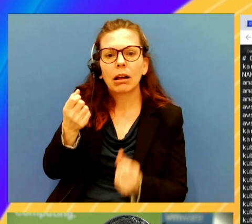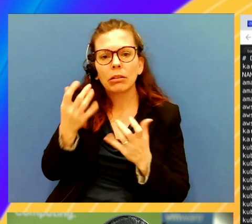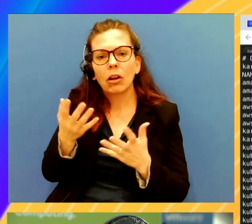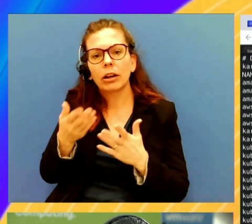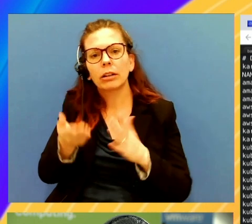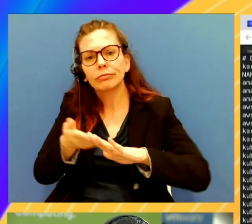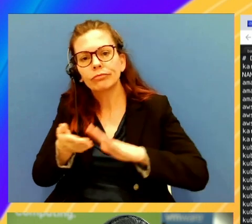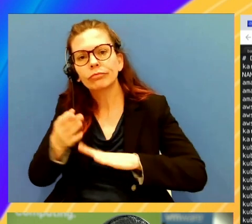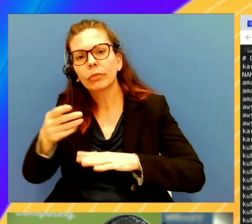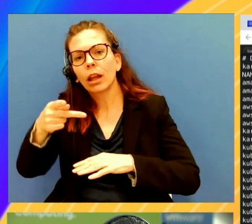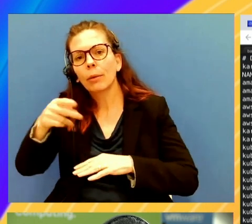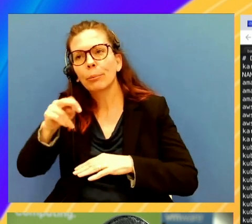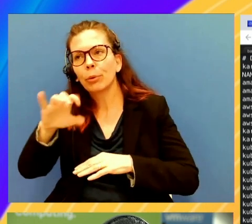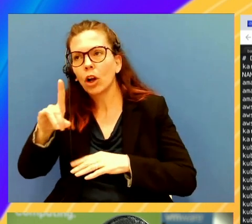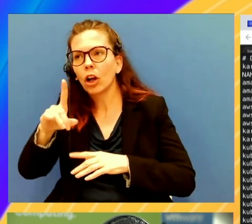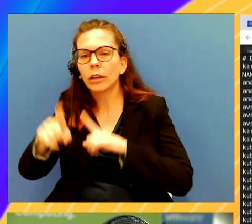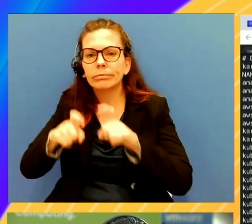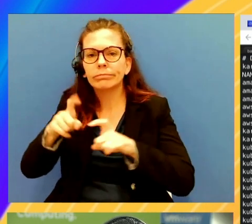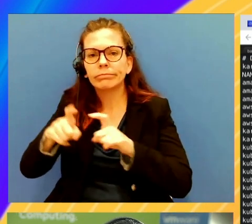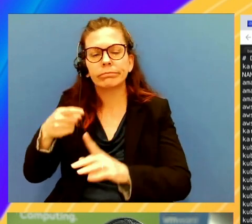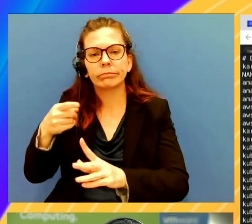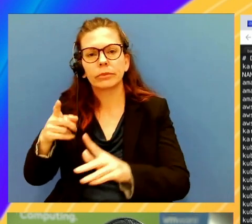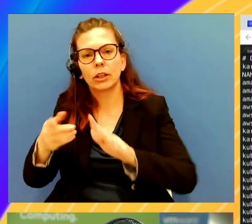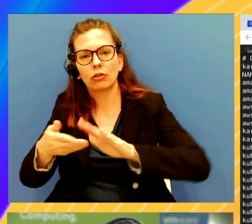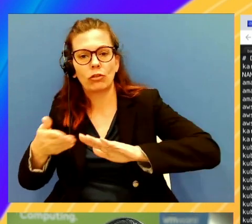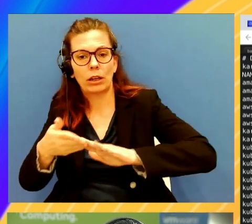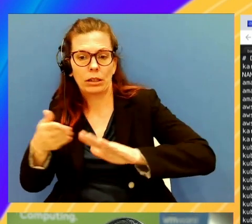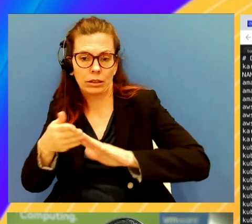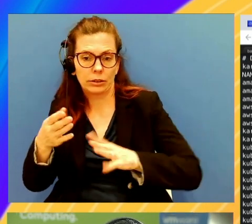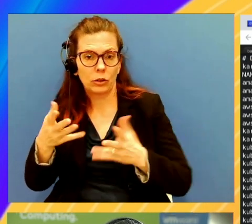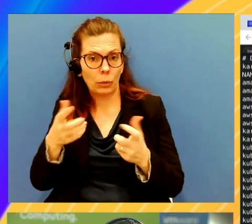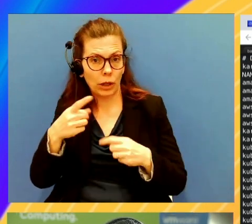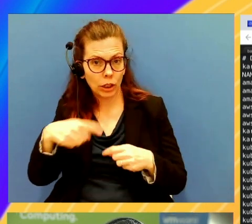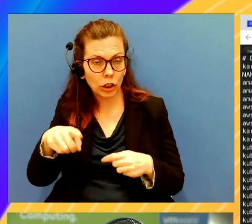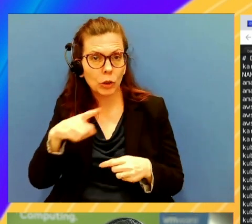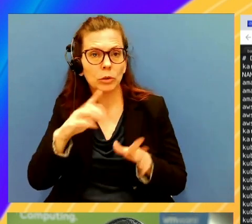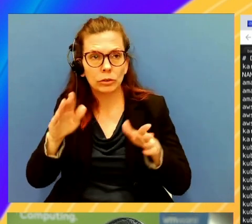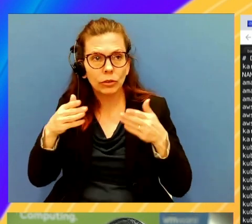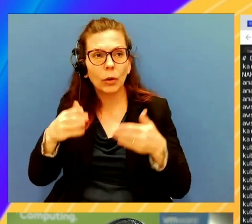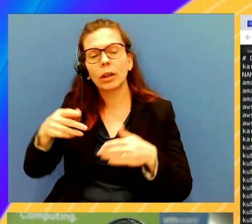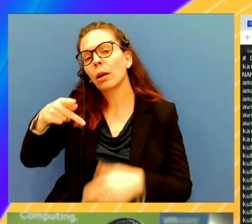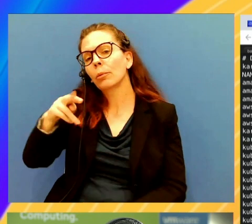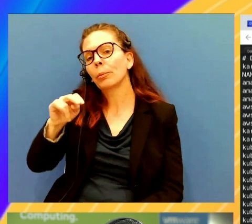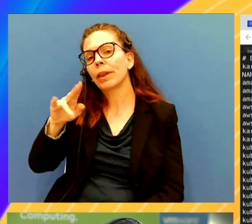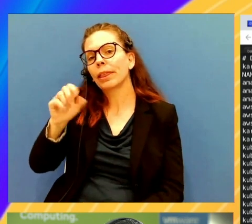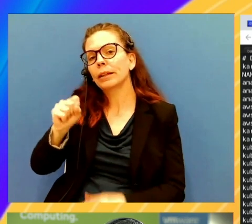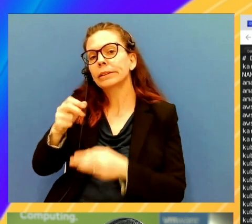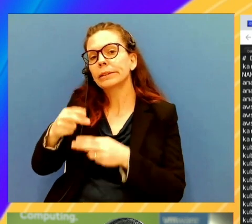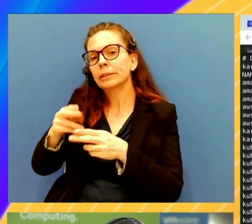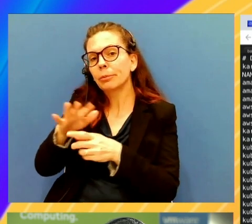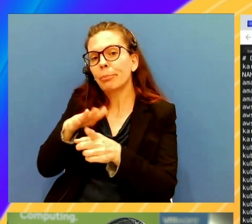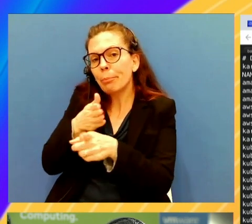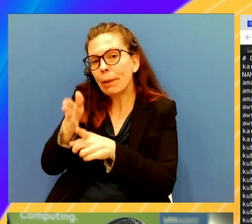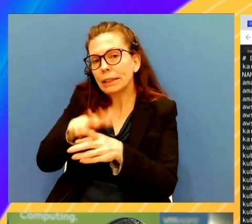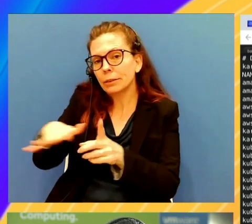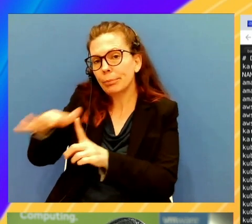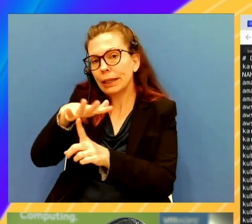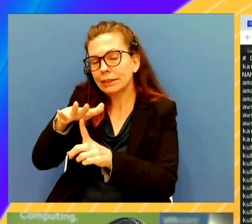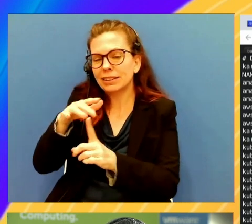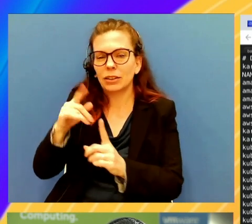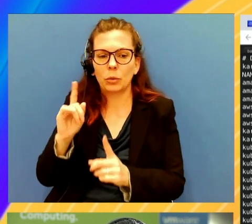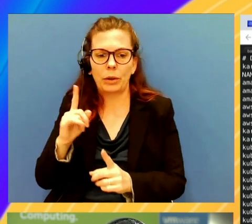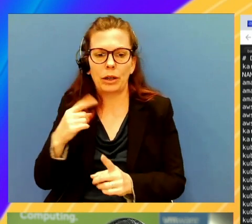running. And what I would like you folks to focus is the Prometheus namespace, where we have